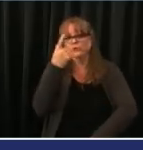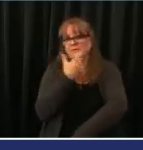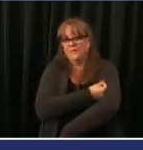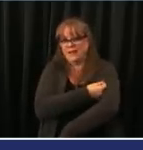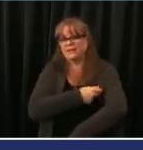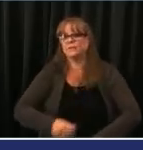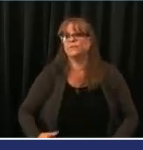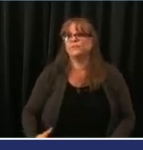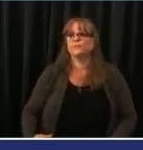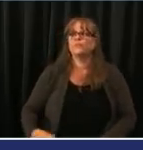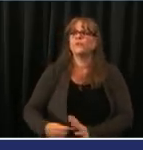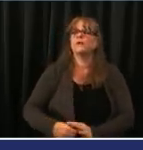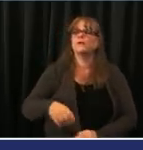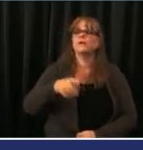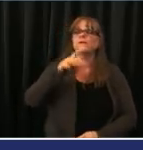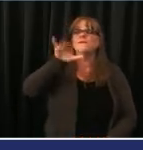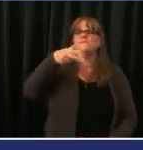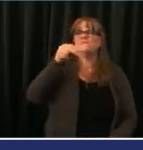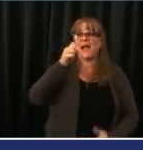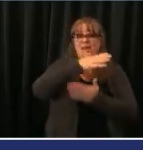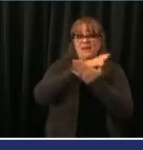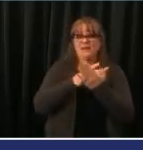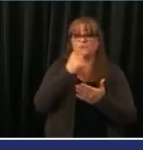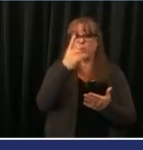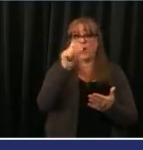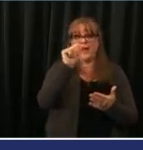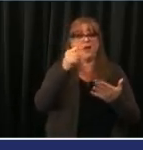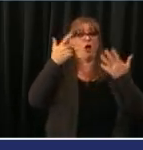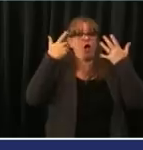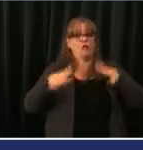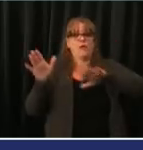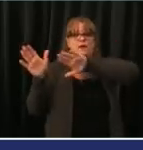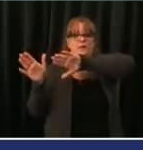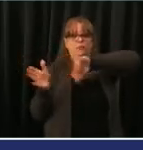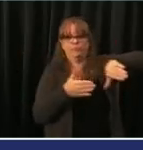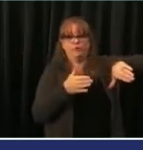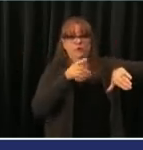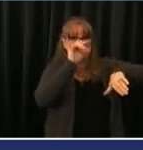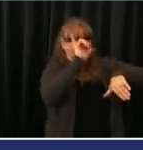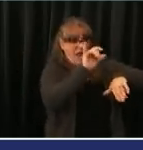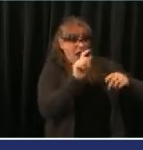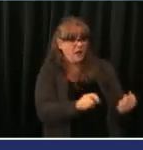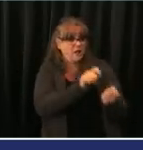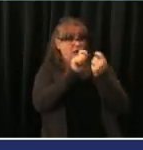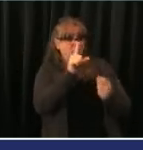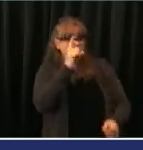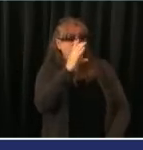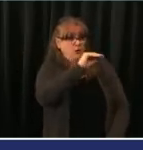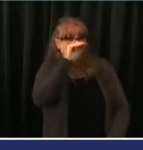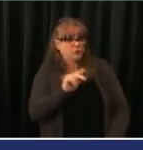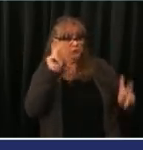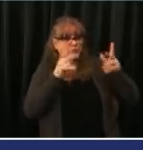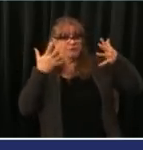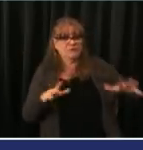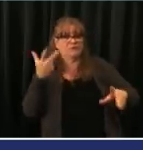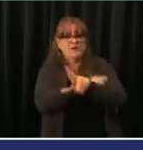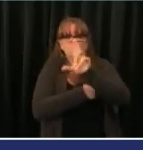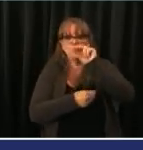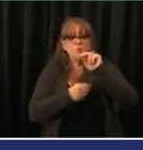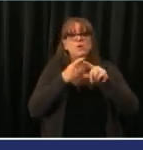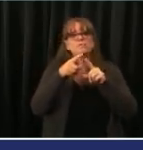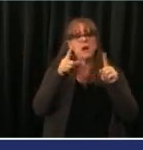phase 1A. It's not possible to reach 100%. We're at 90%. We're happy with that. Highest risk healthcare workers have received the vaccine. I